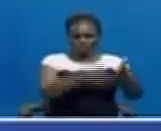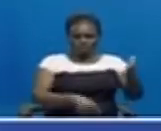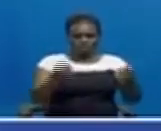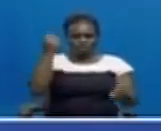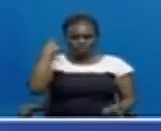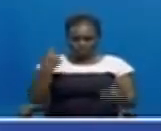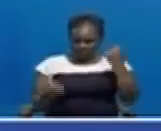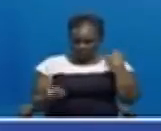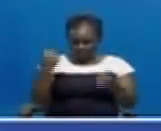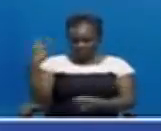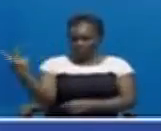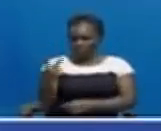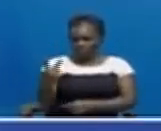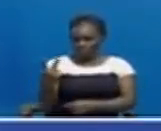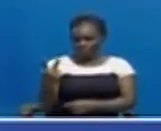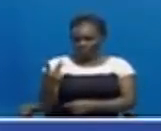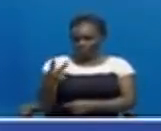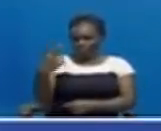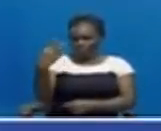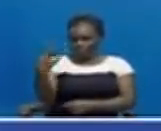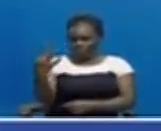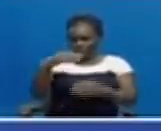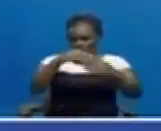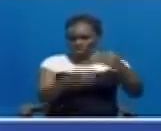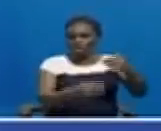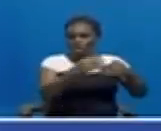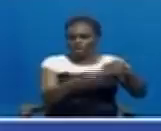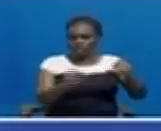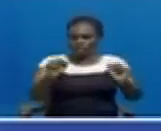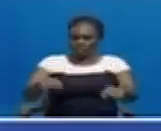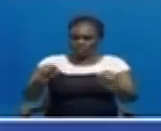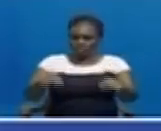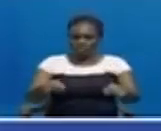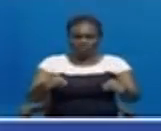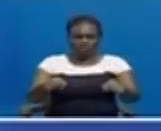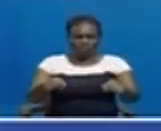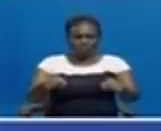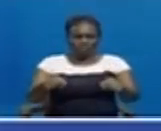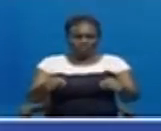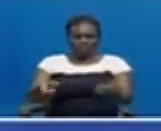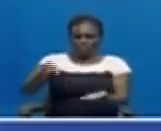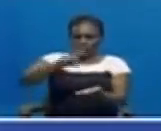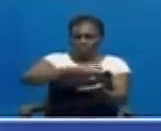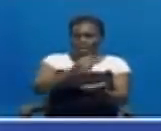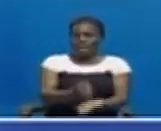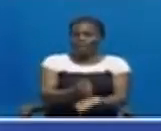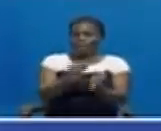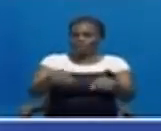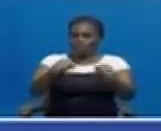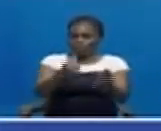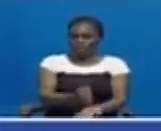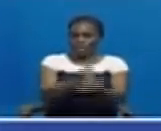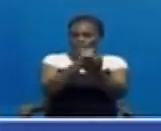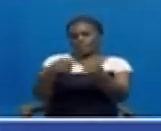tea back to $3 may bring in inflows that may counter